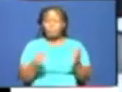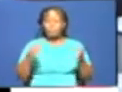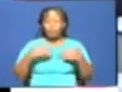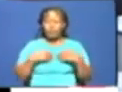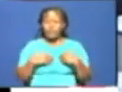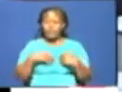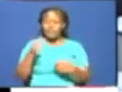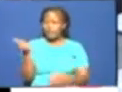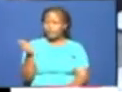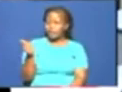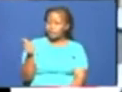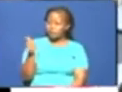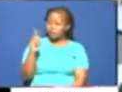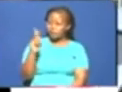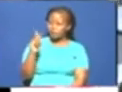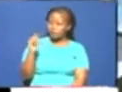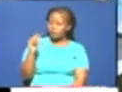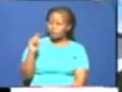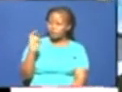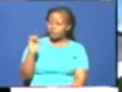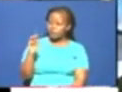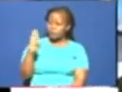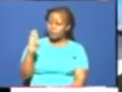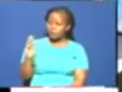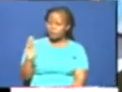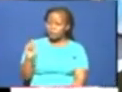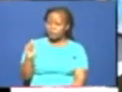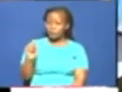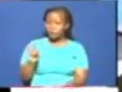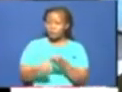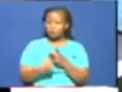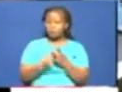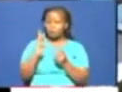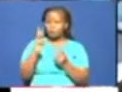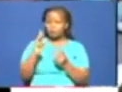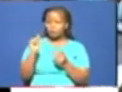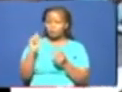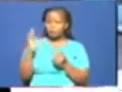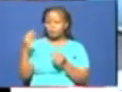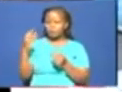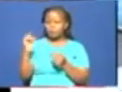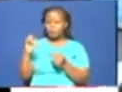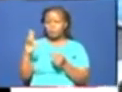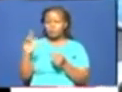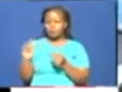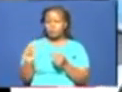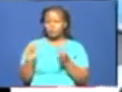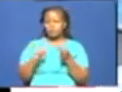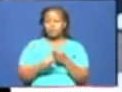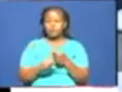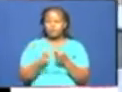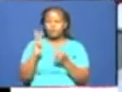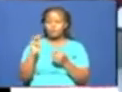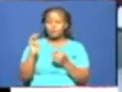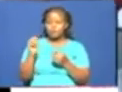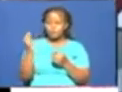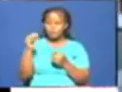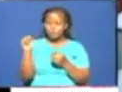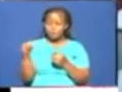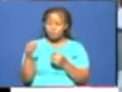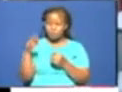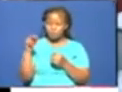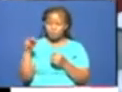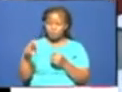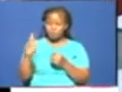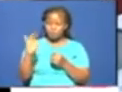Mukangi, Kaimoji Wachira, Alamin Mazrui, all those